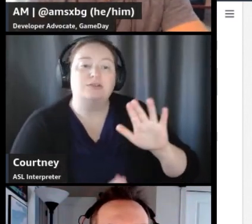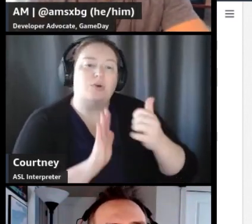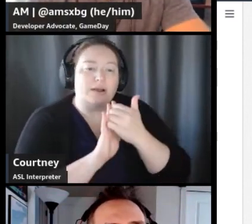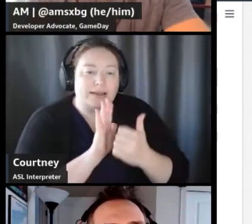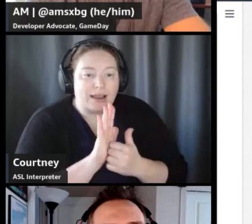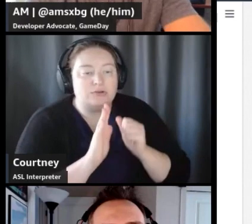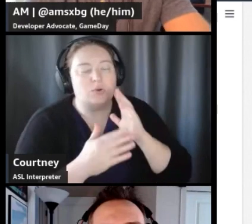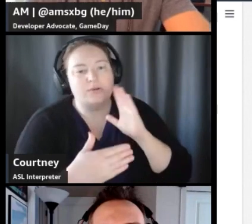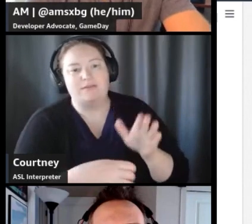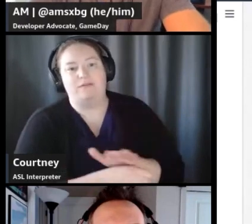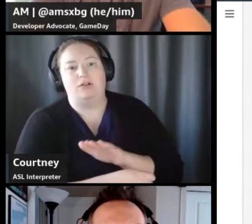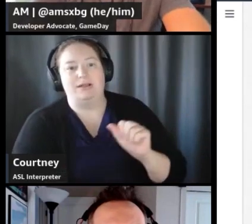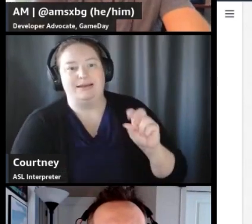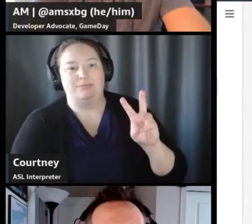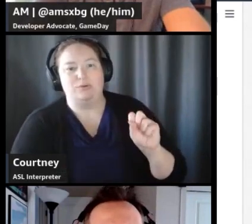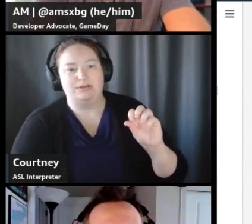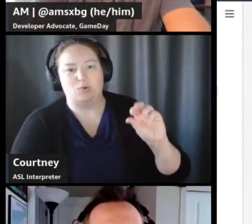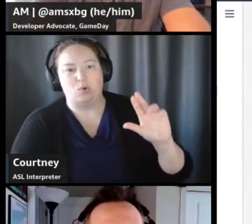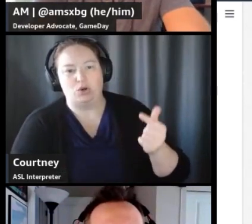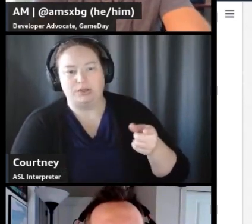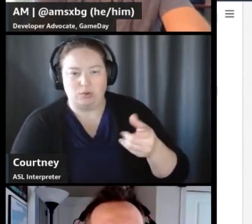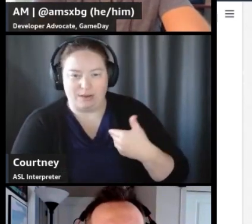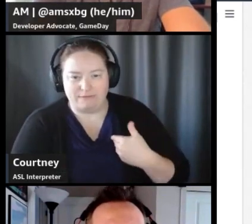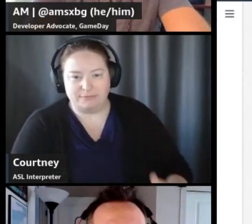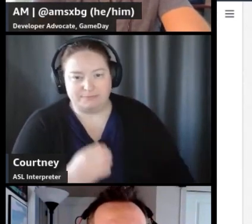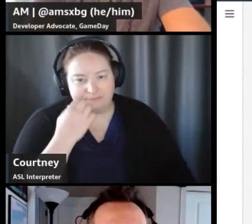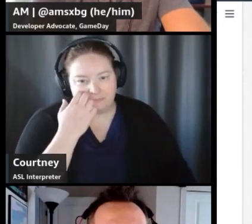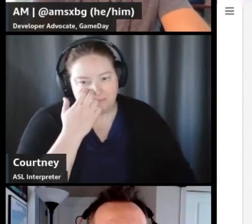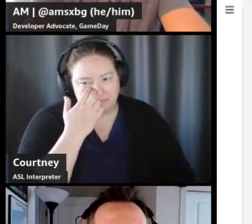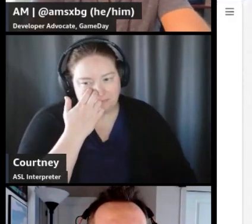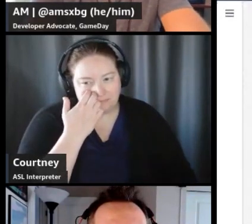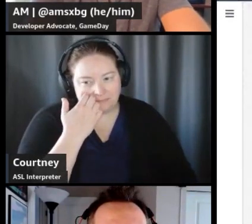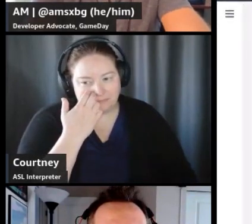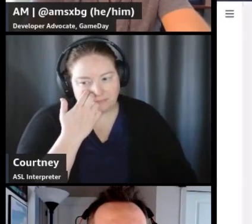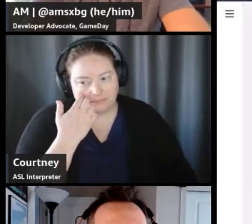the entire AWS organization that you have. So back to the